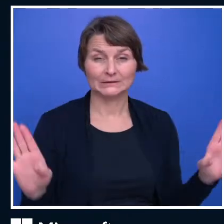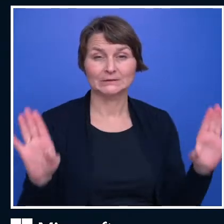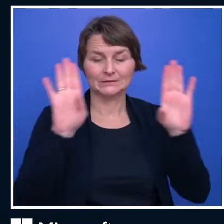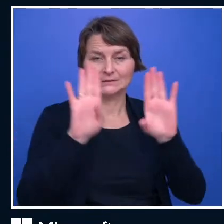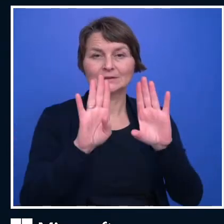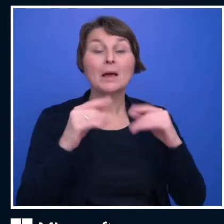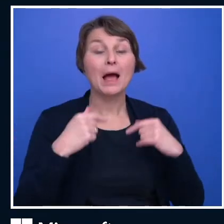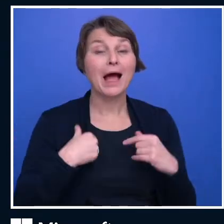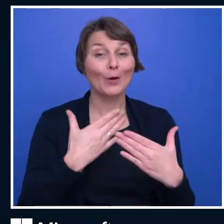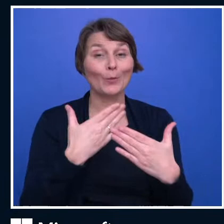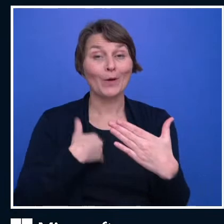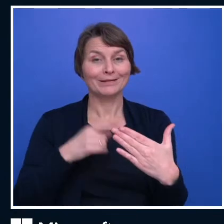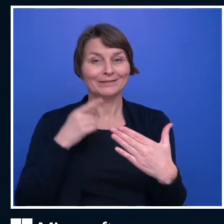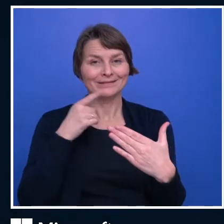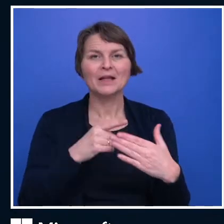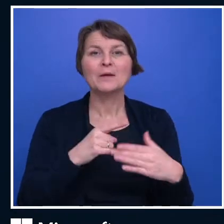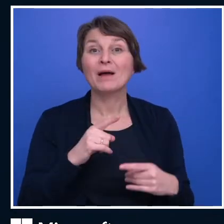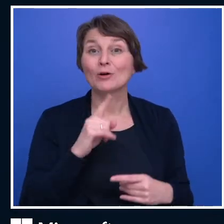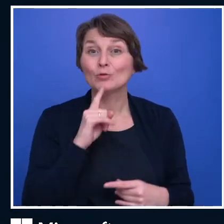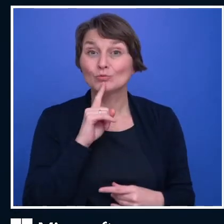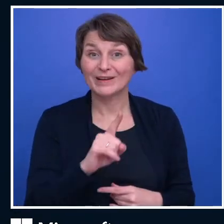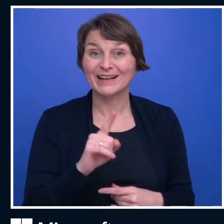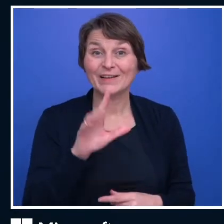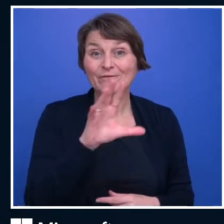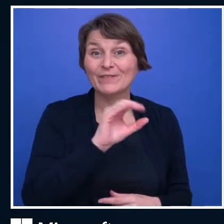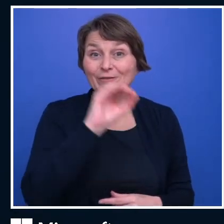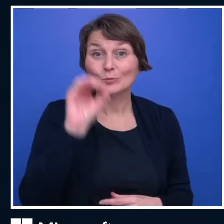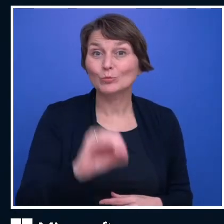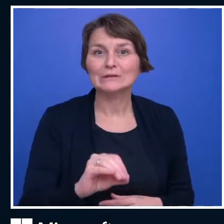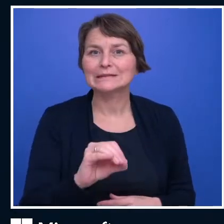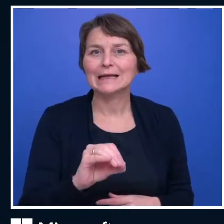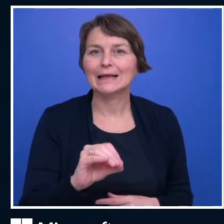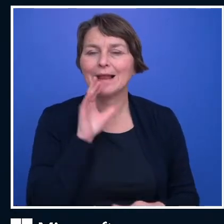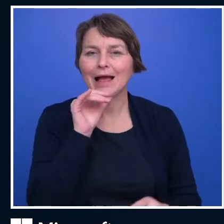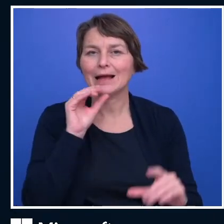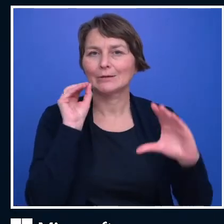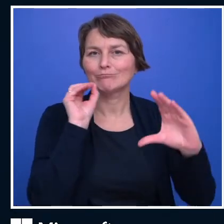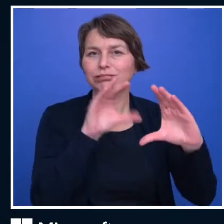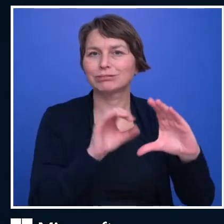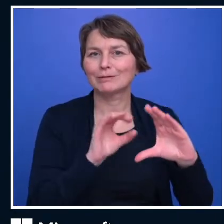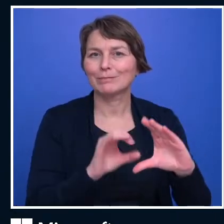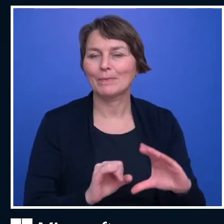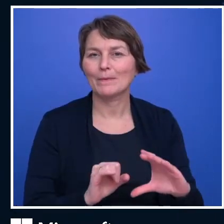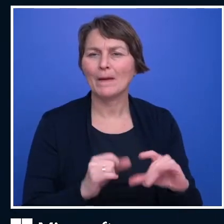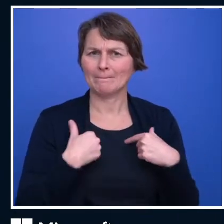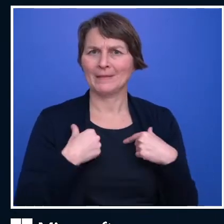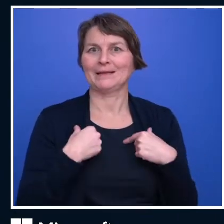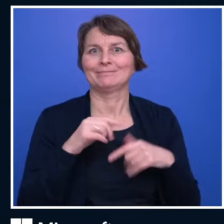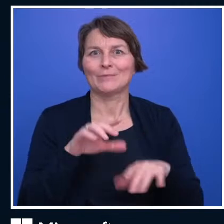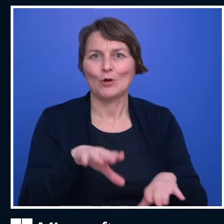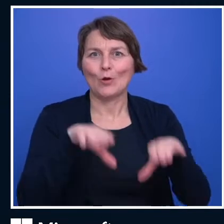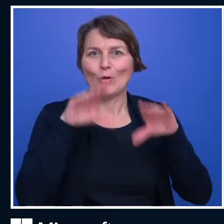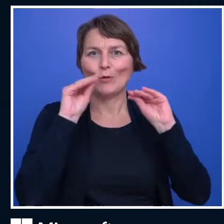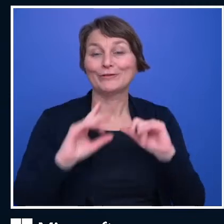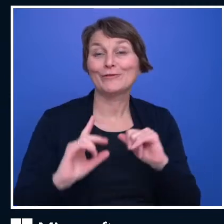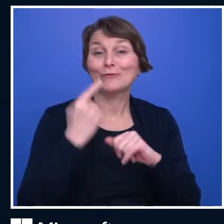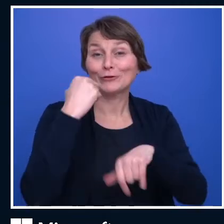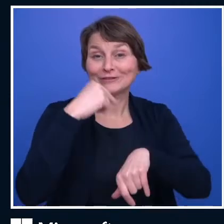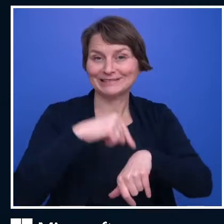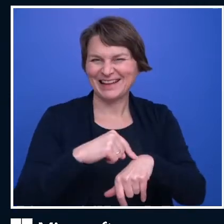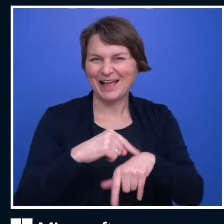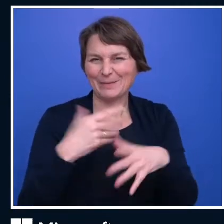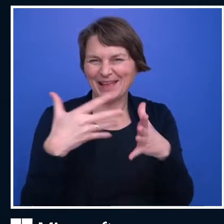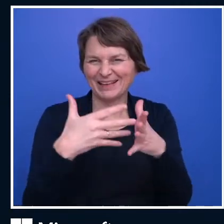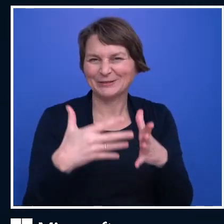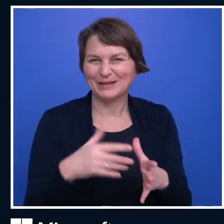of all of these hummingbird species, which brings us to the main point I learned when first experimenting with custom vision. First